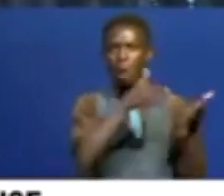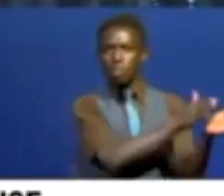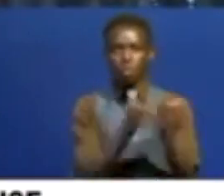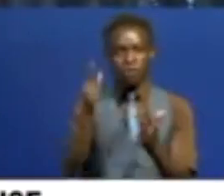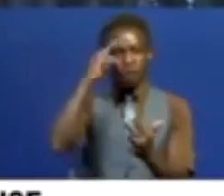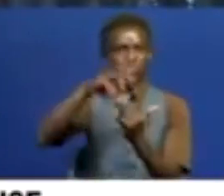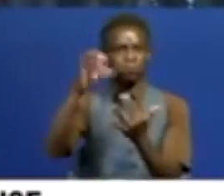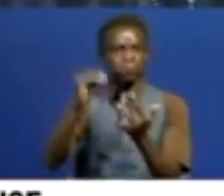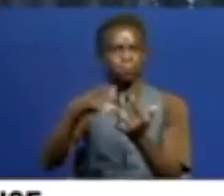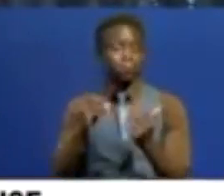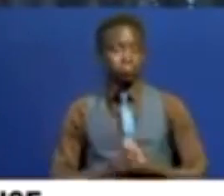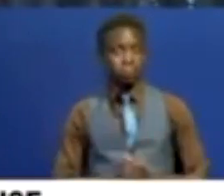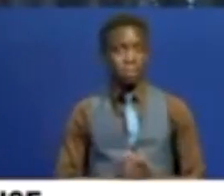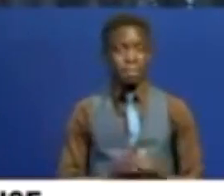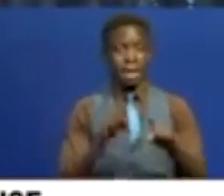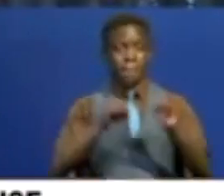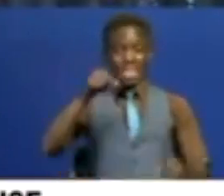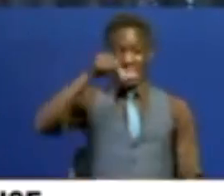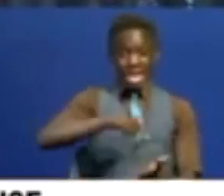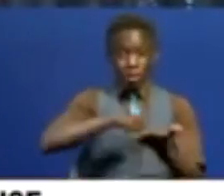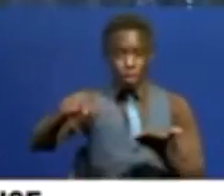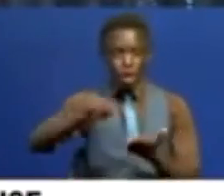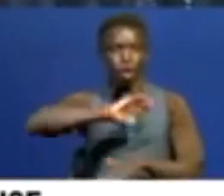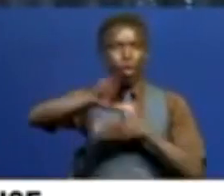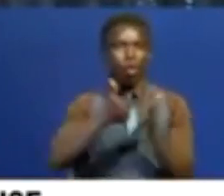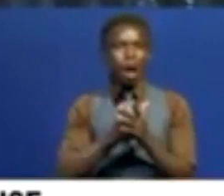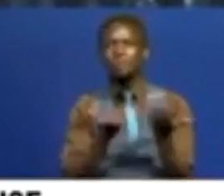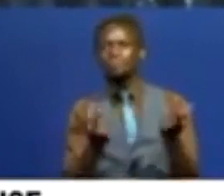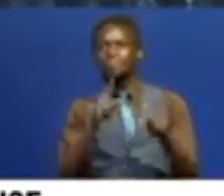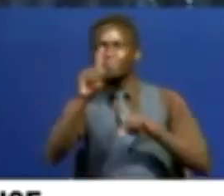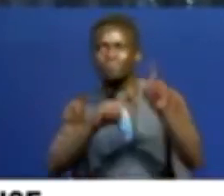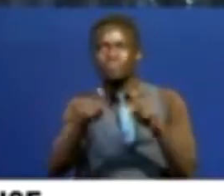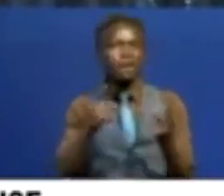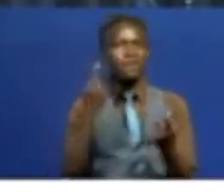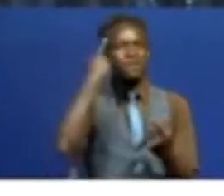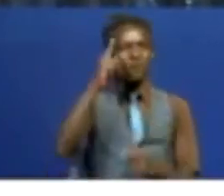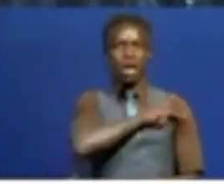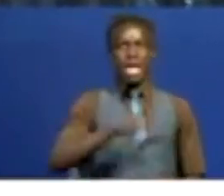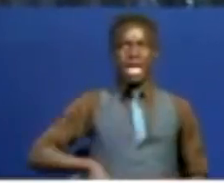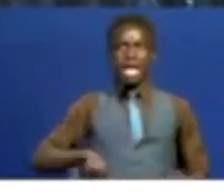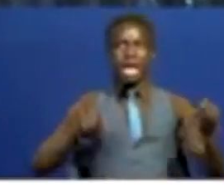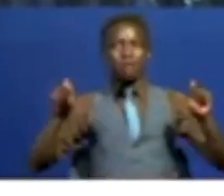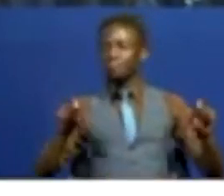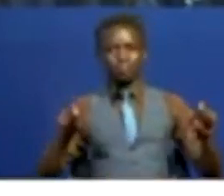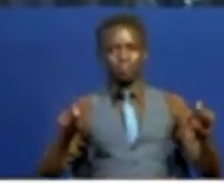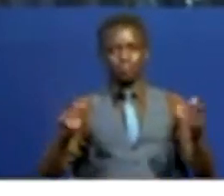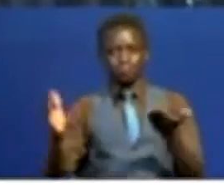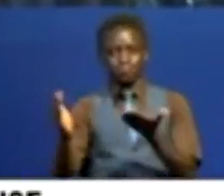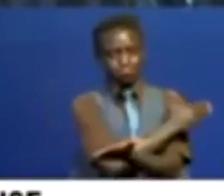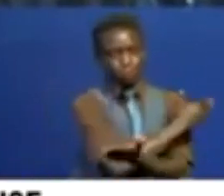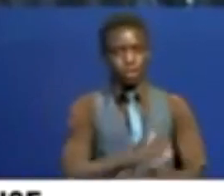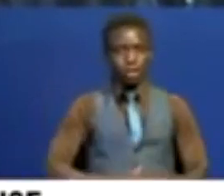But this week, all contests about kingpins have been suspended because the king